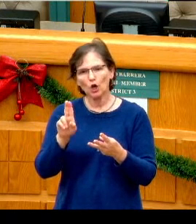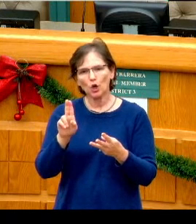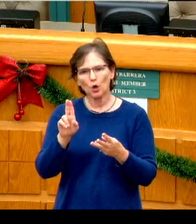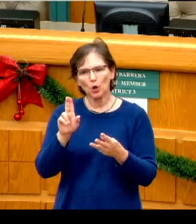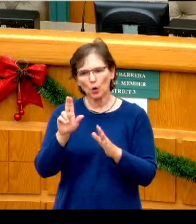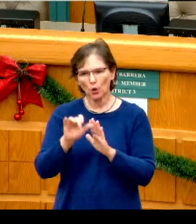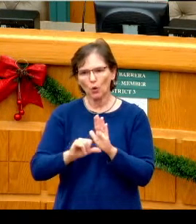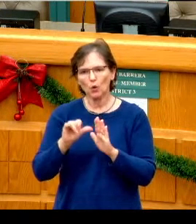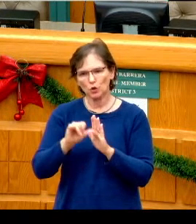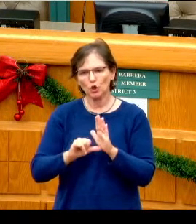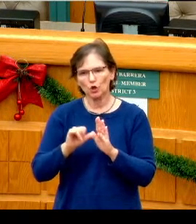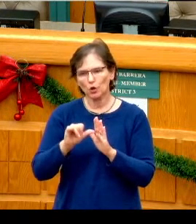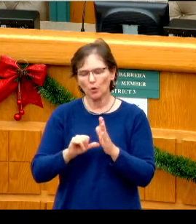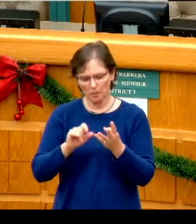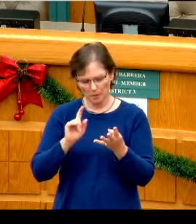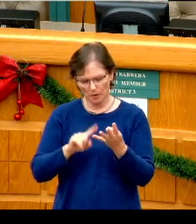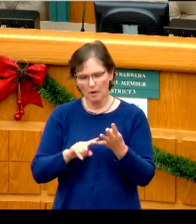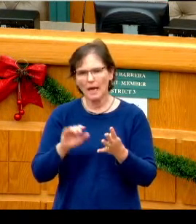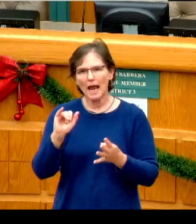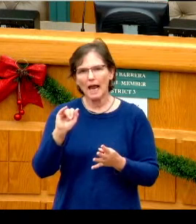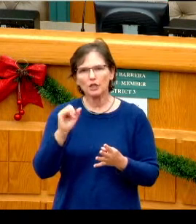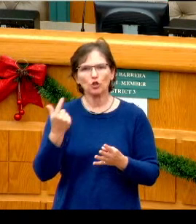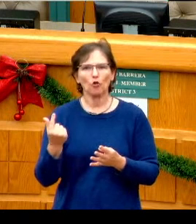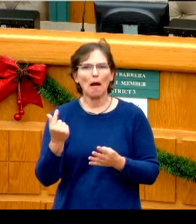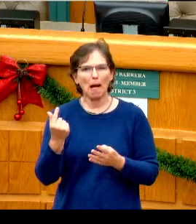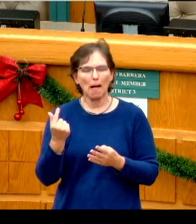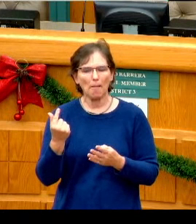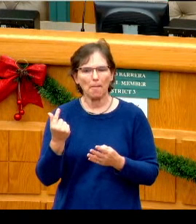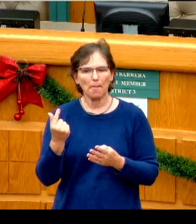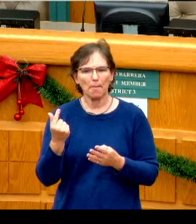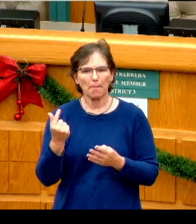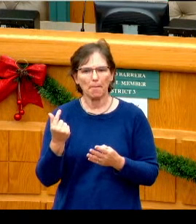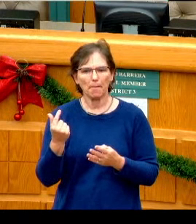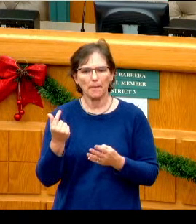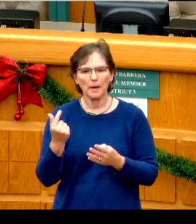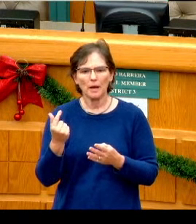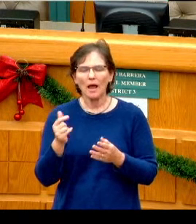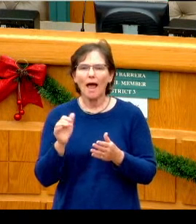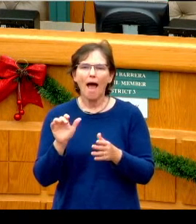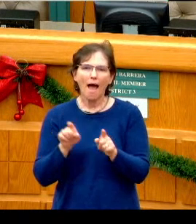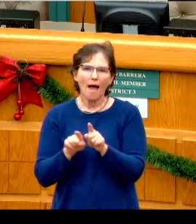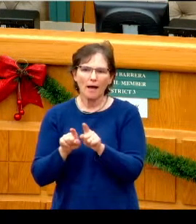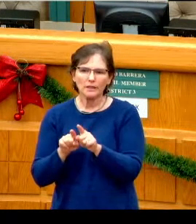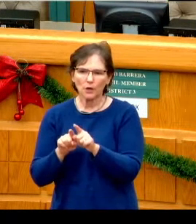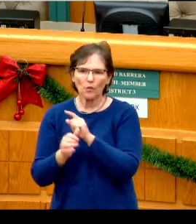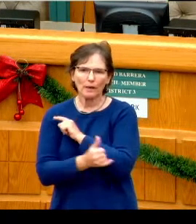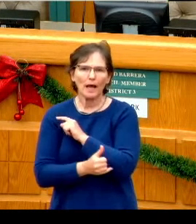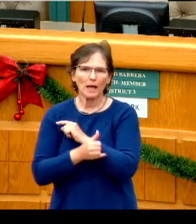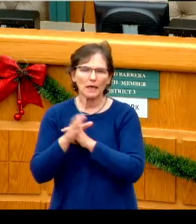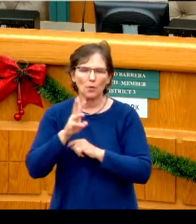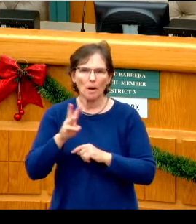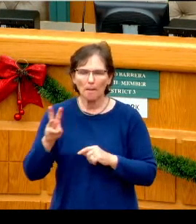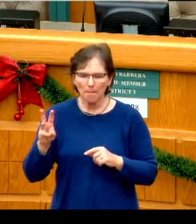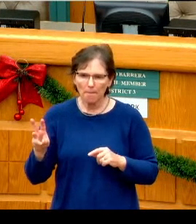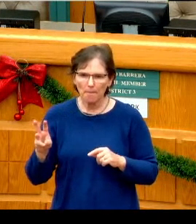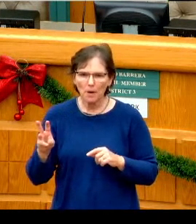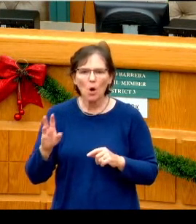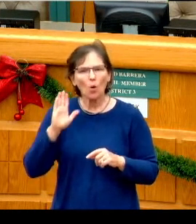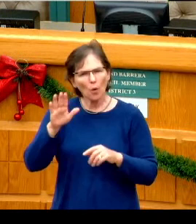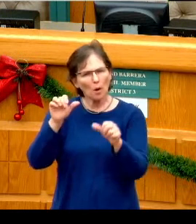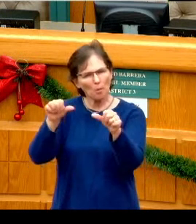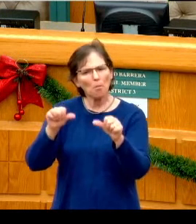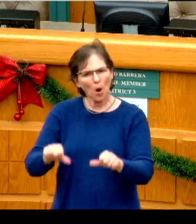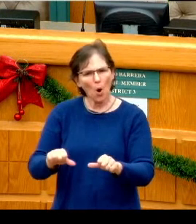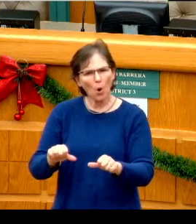COVID is our handle. We're going to update social media with posts of particular graphs that we think are interesting throughout